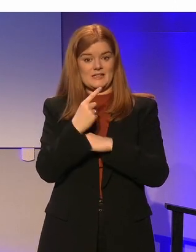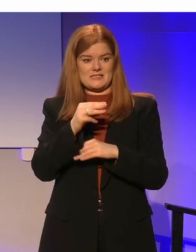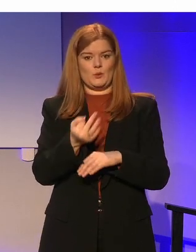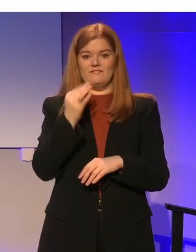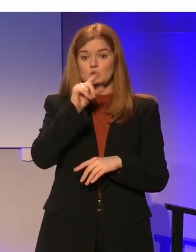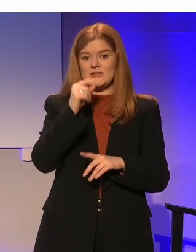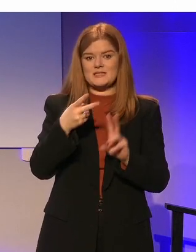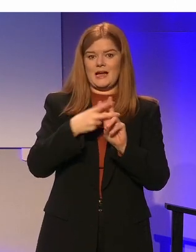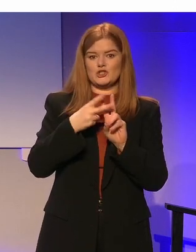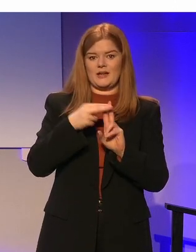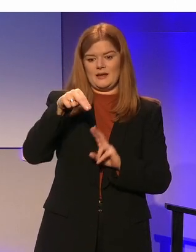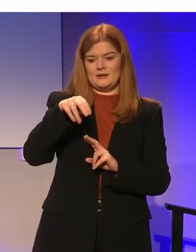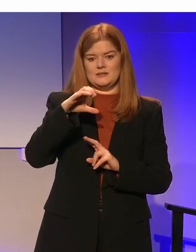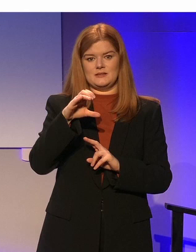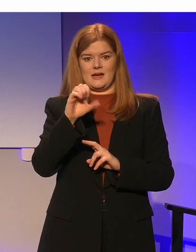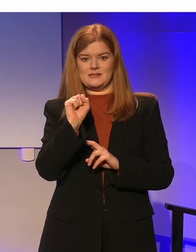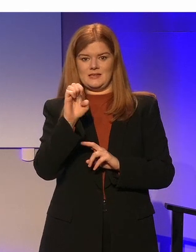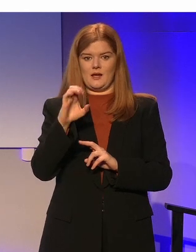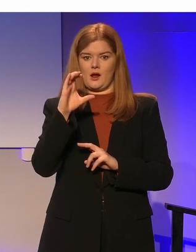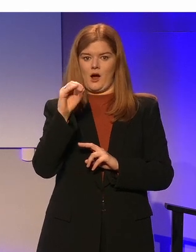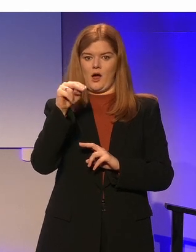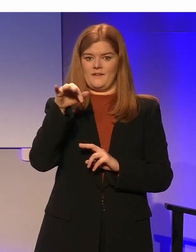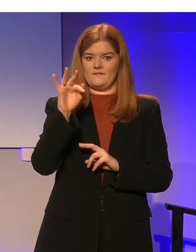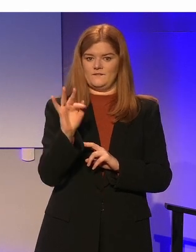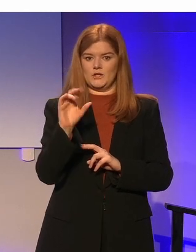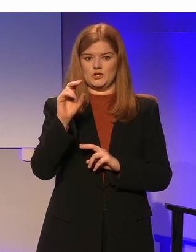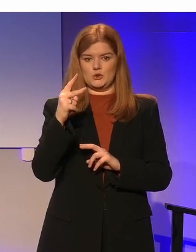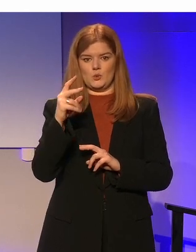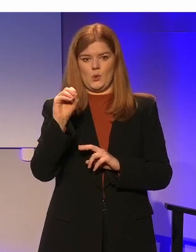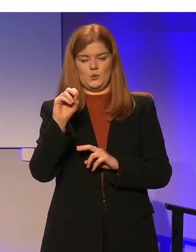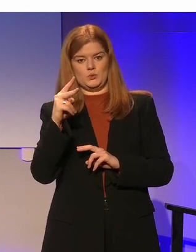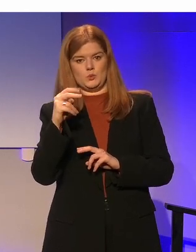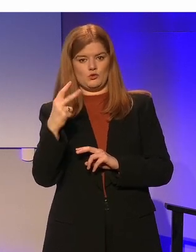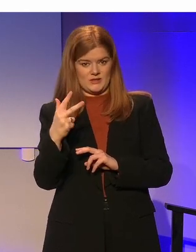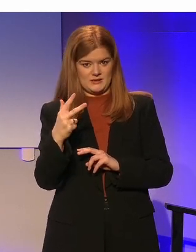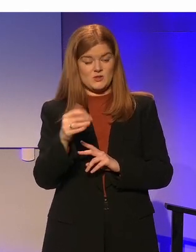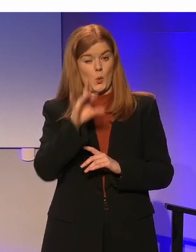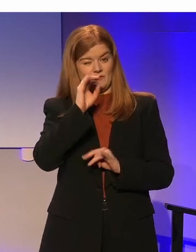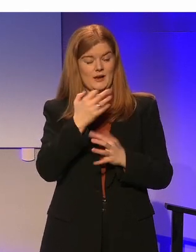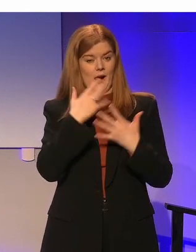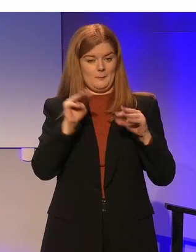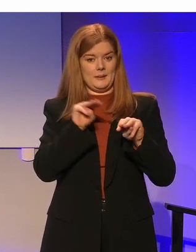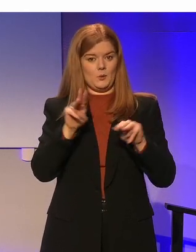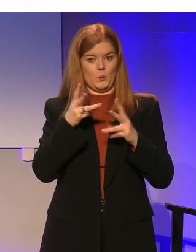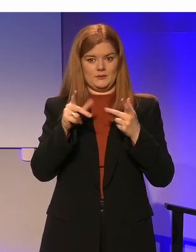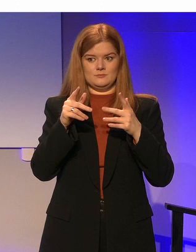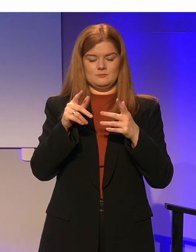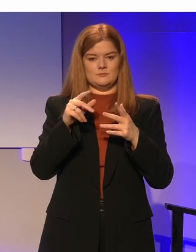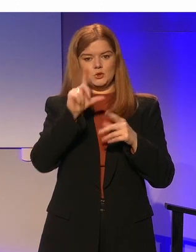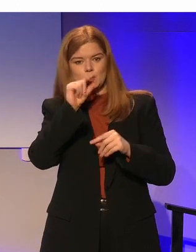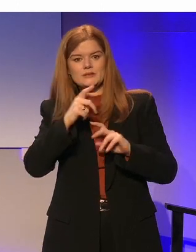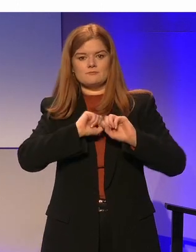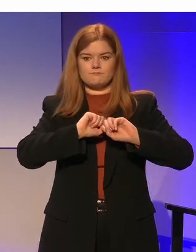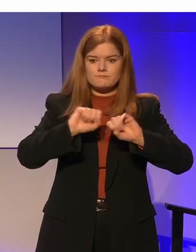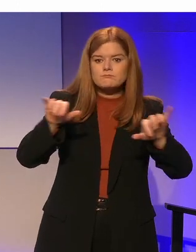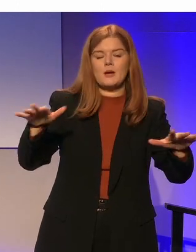the hashtag is NCSEConf2023. And hopefully we'll get a good deal of publicity and exposure in relation to